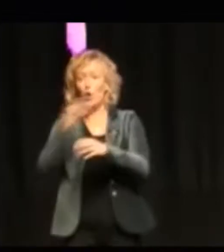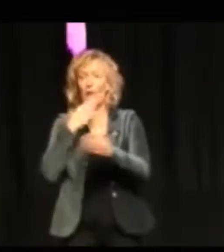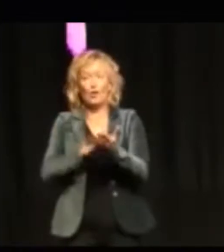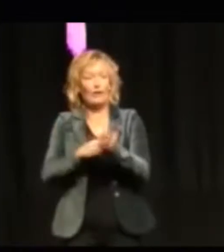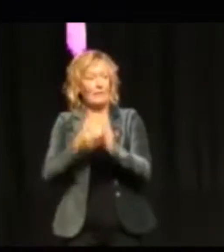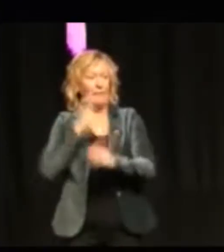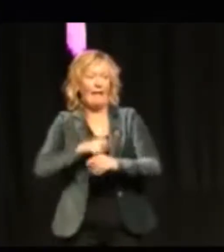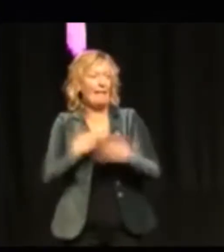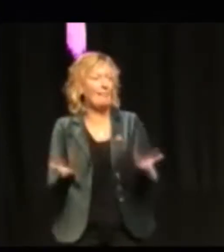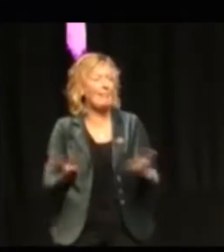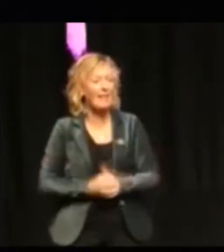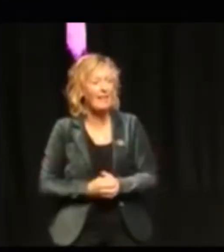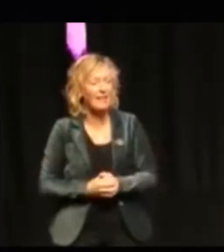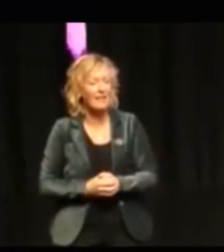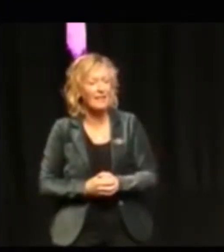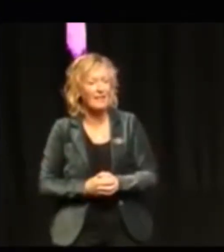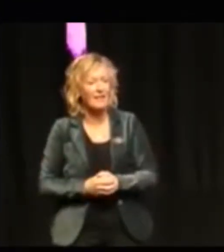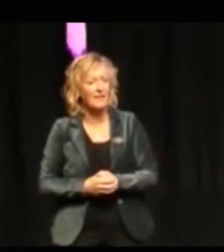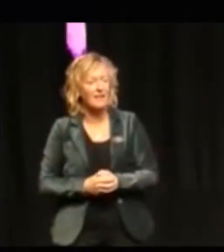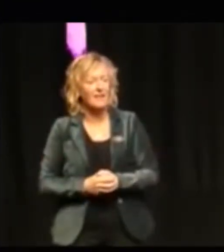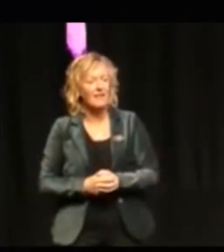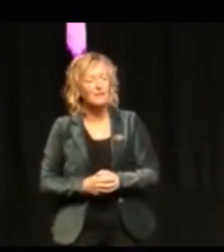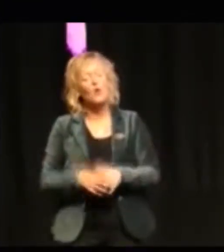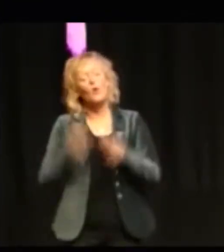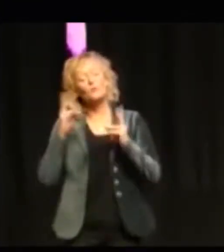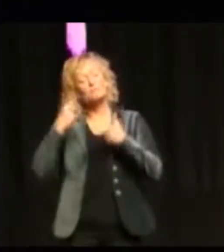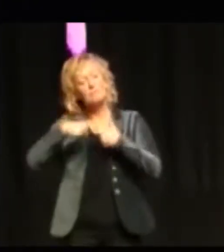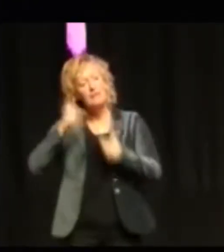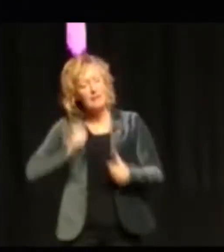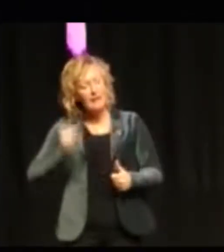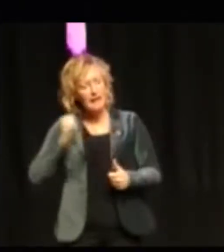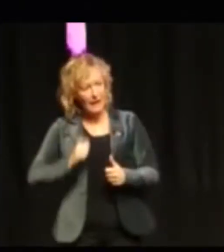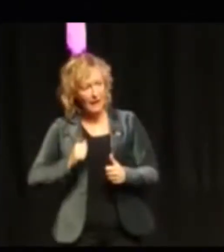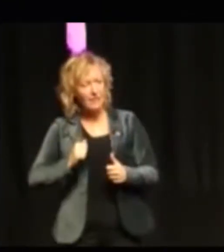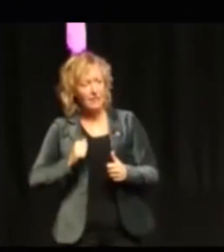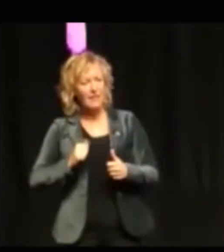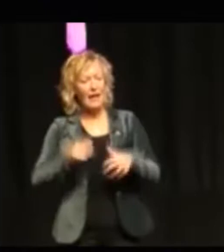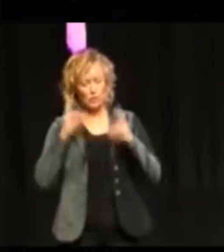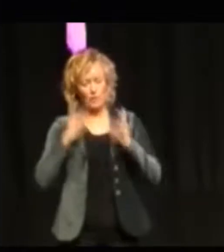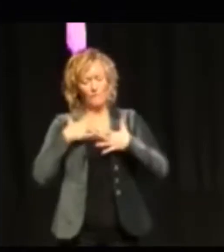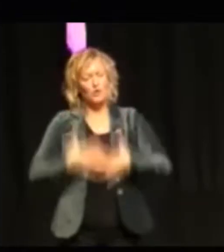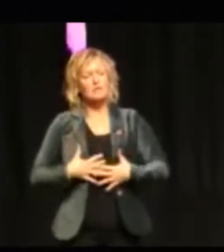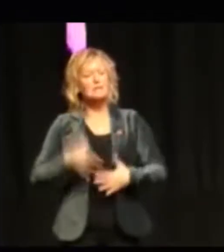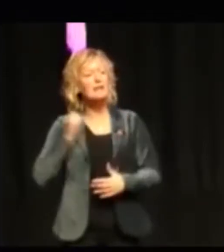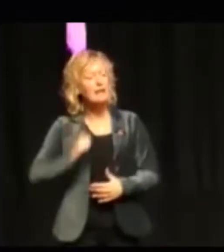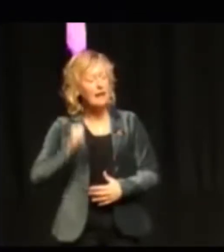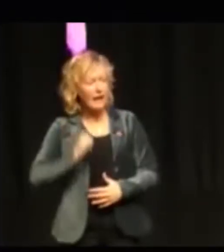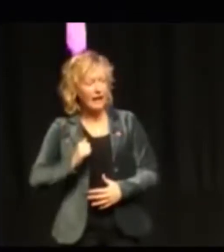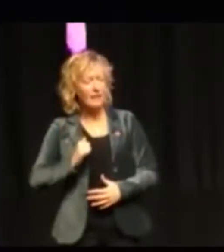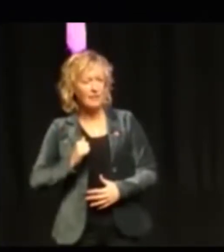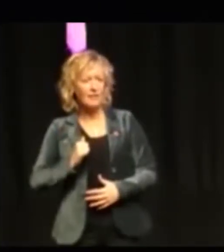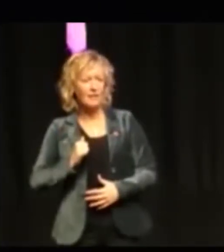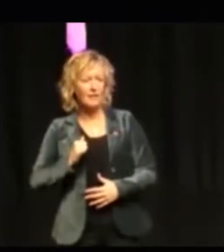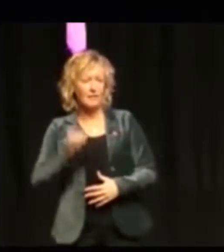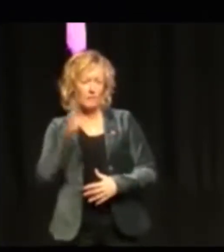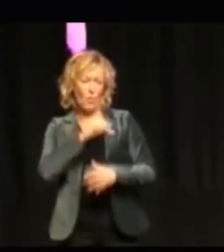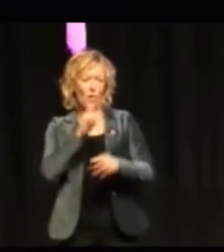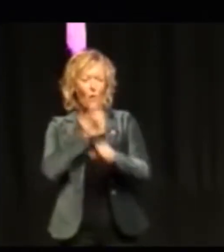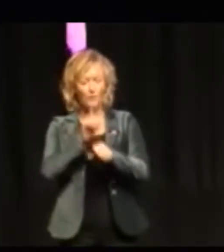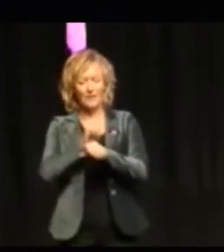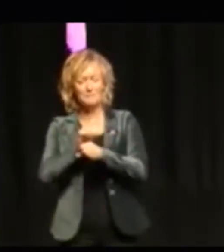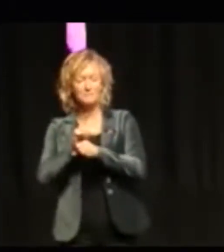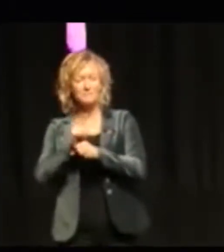good. And the last element of accessibility is what you might call physical accessibility, what we often